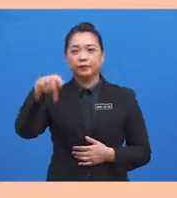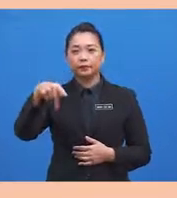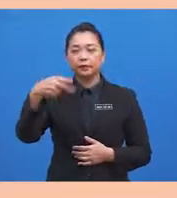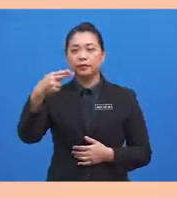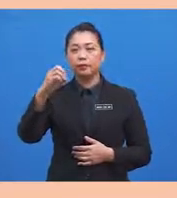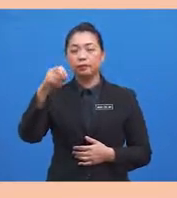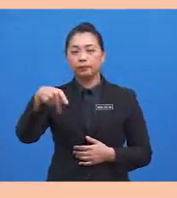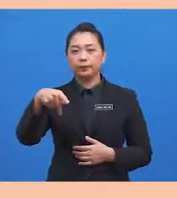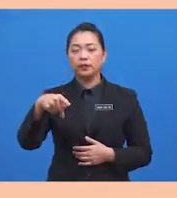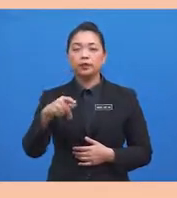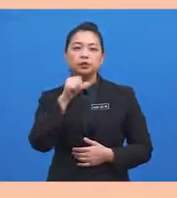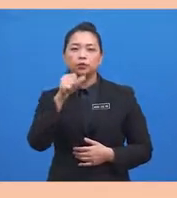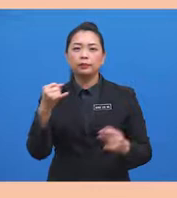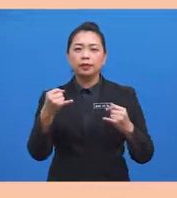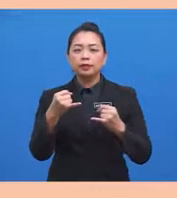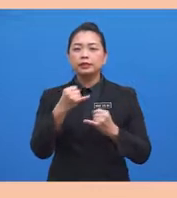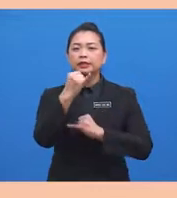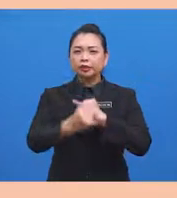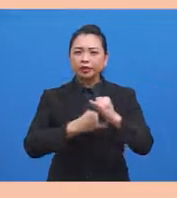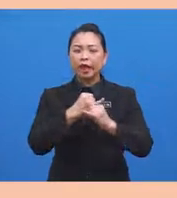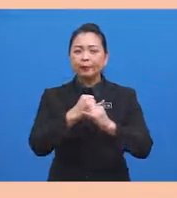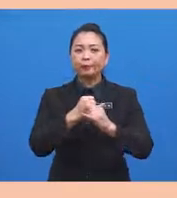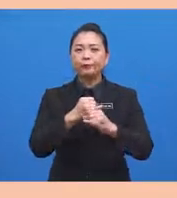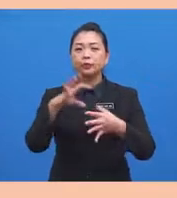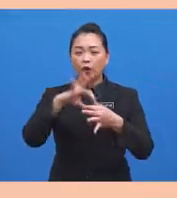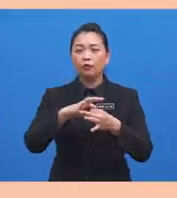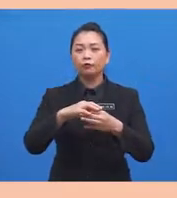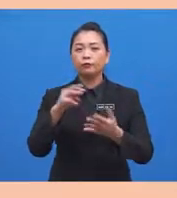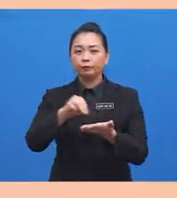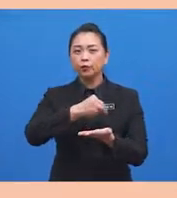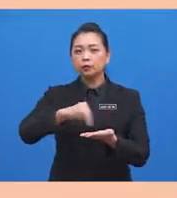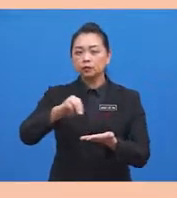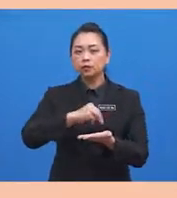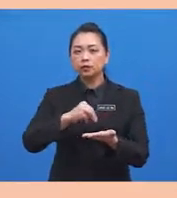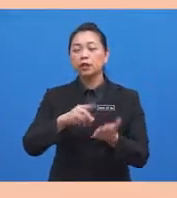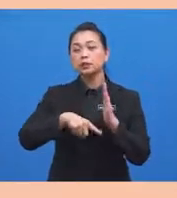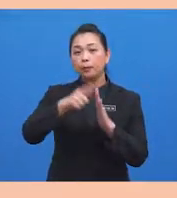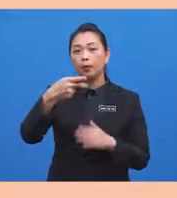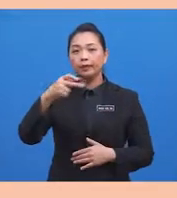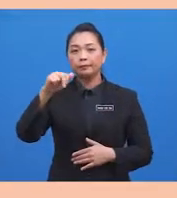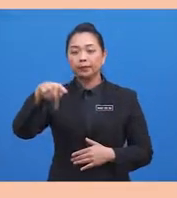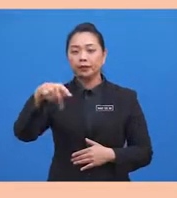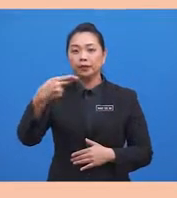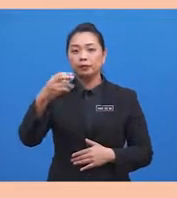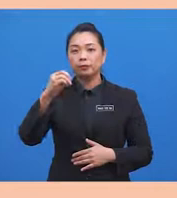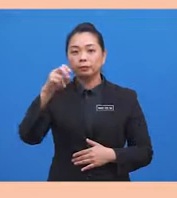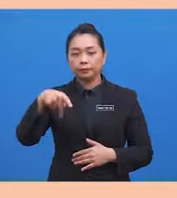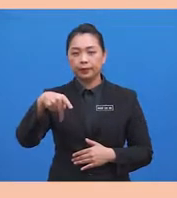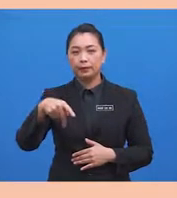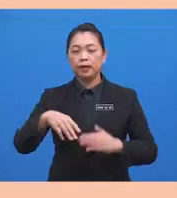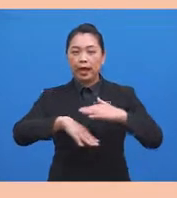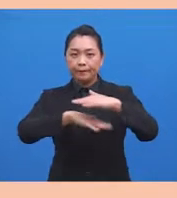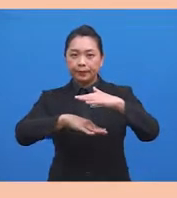not just a type of music. There is much more to hip-hop. Below this title is a